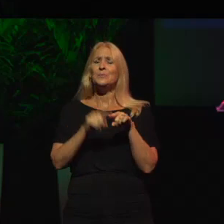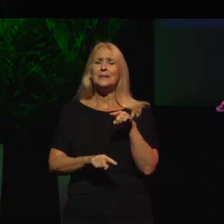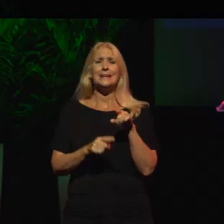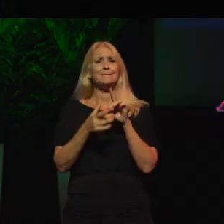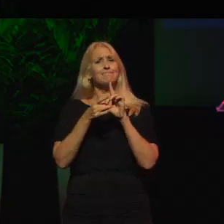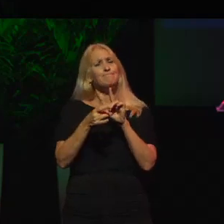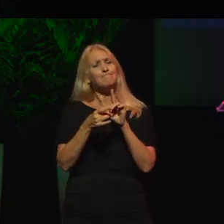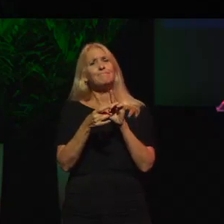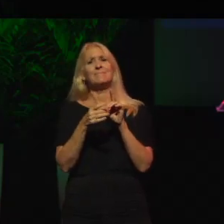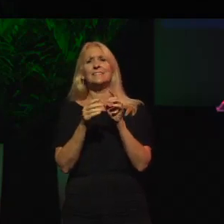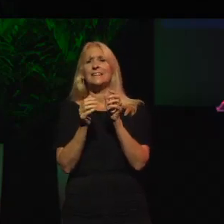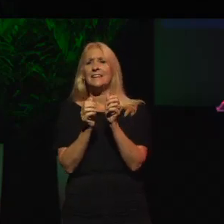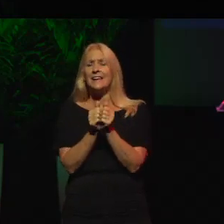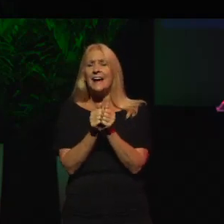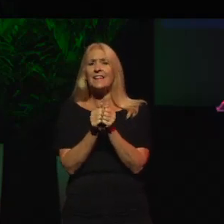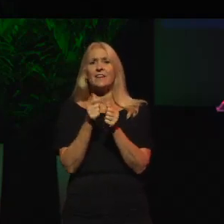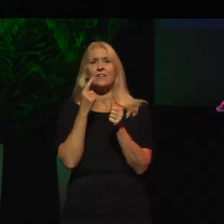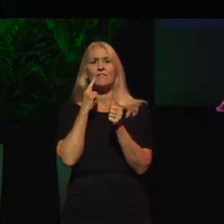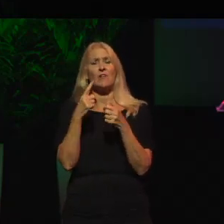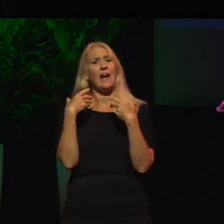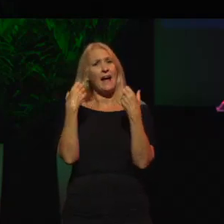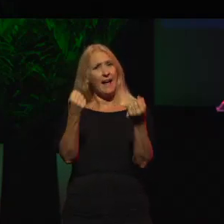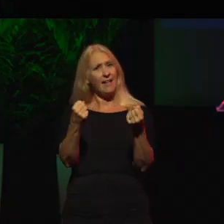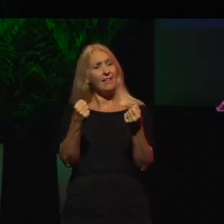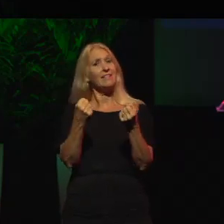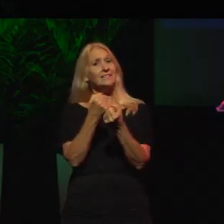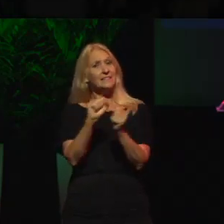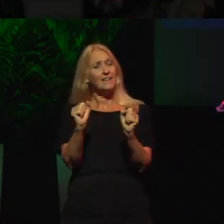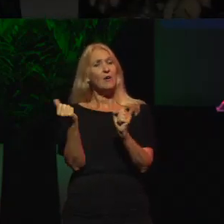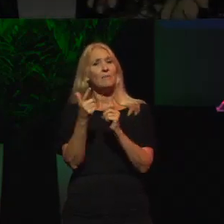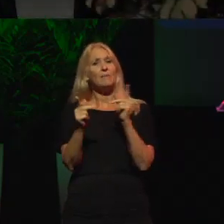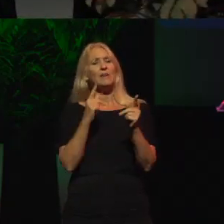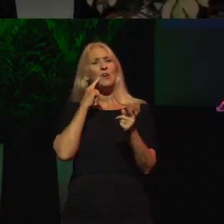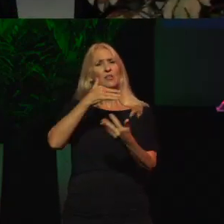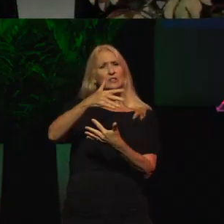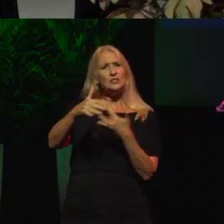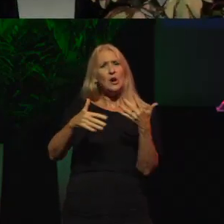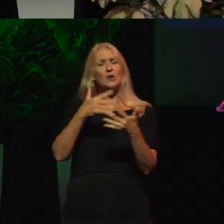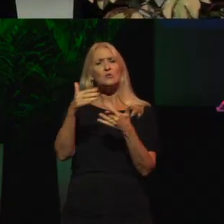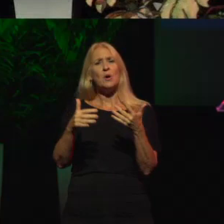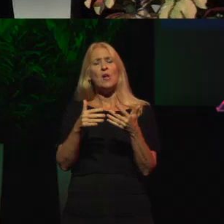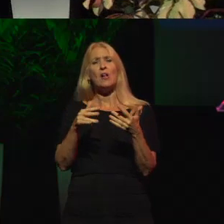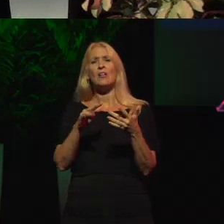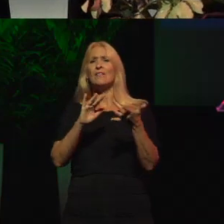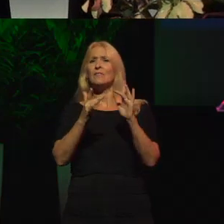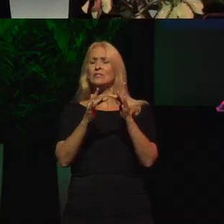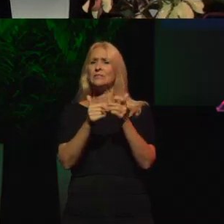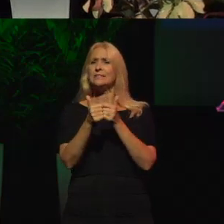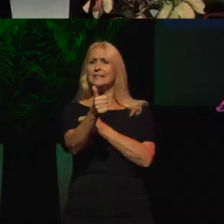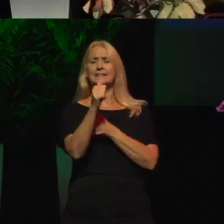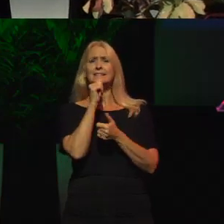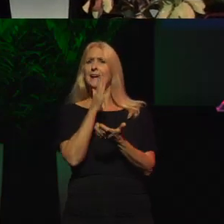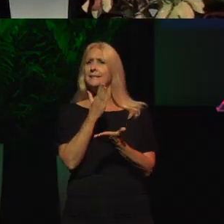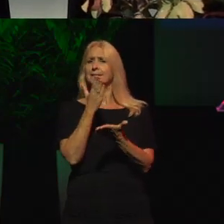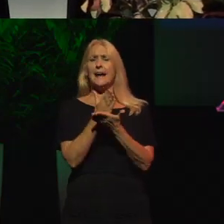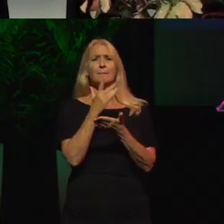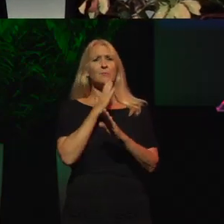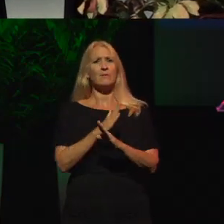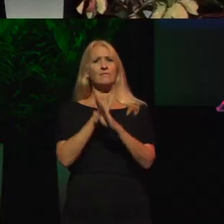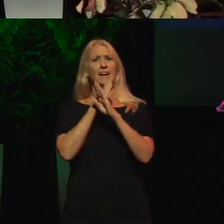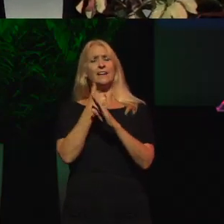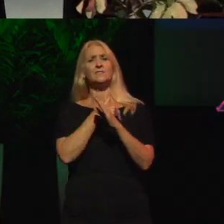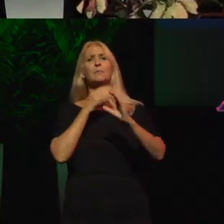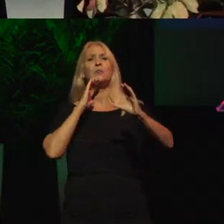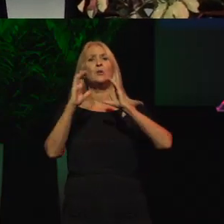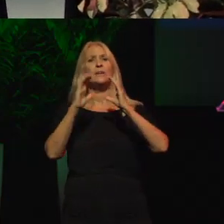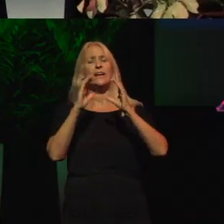together for the health and the wellness of everybody, you know, the social and virtual distancing has not stopped or prevented us from communicating nor